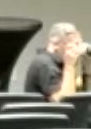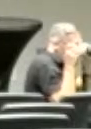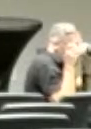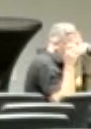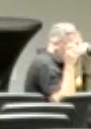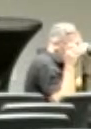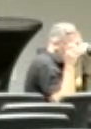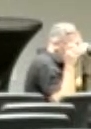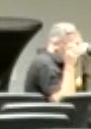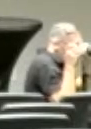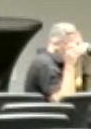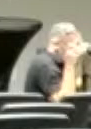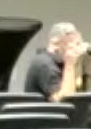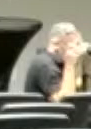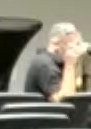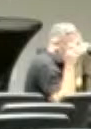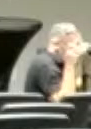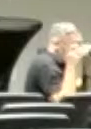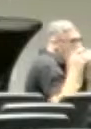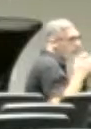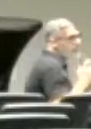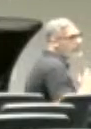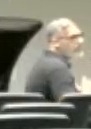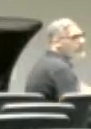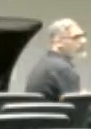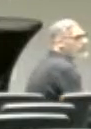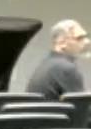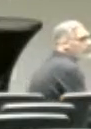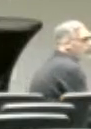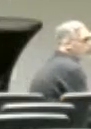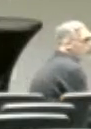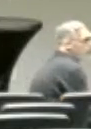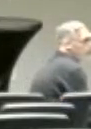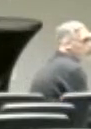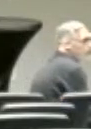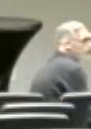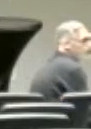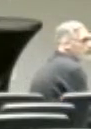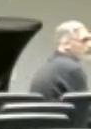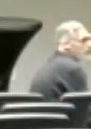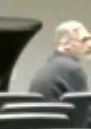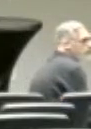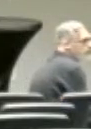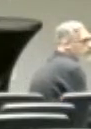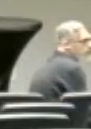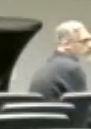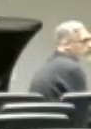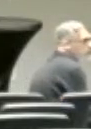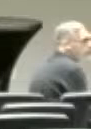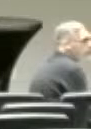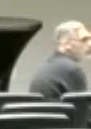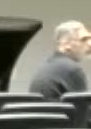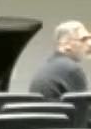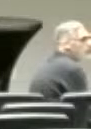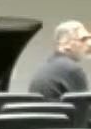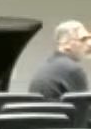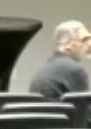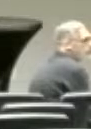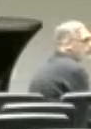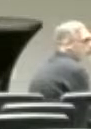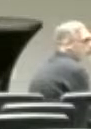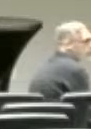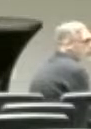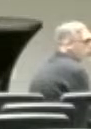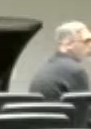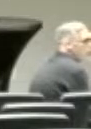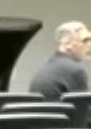to, so as someone who is elected to my position, because to represent the students, and as a student myself, I am fearful that with this